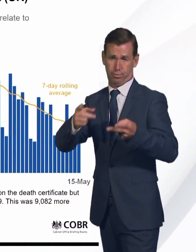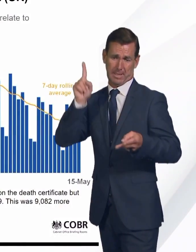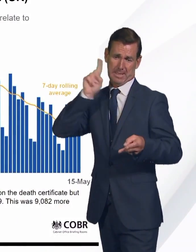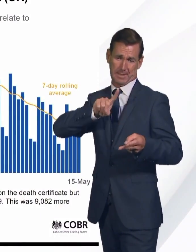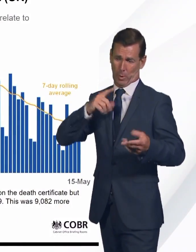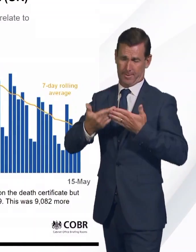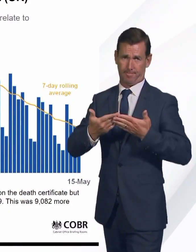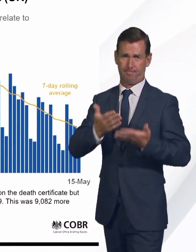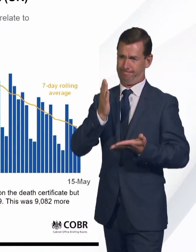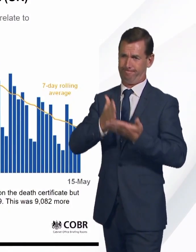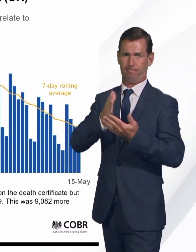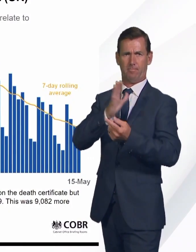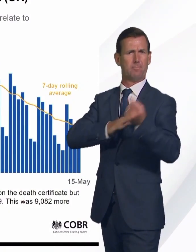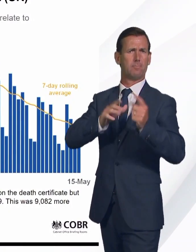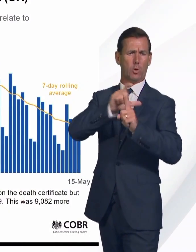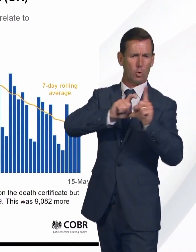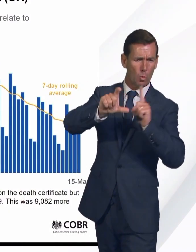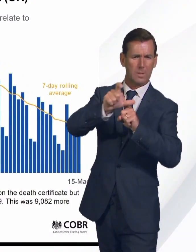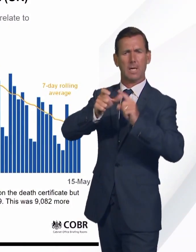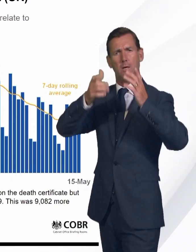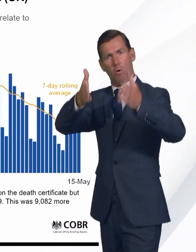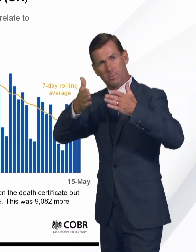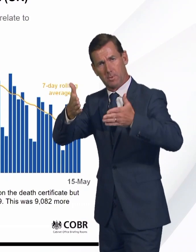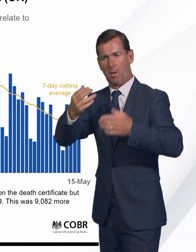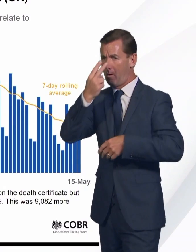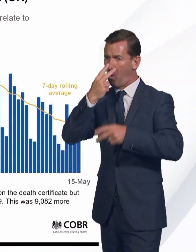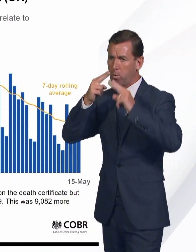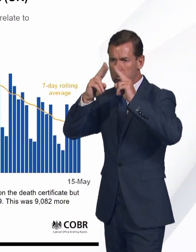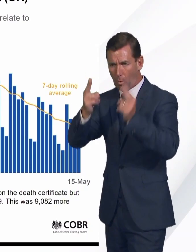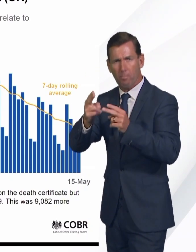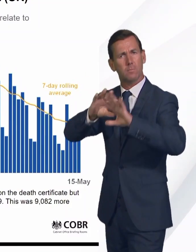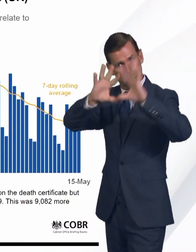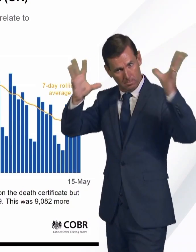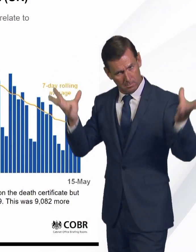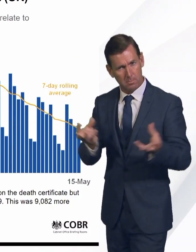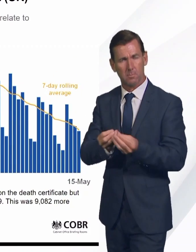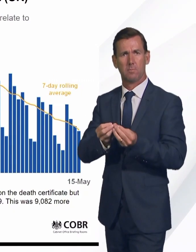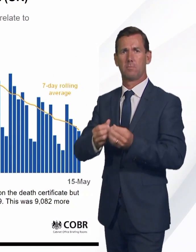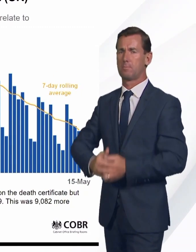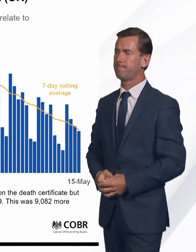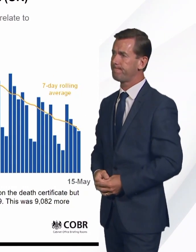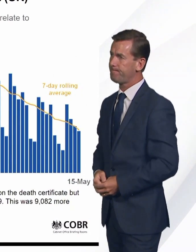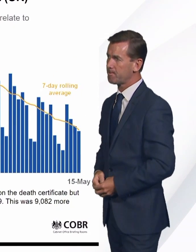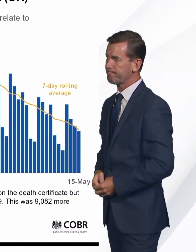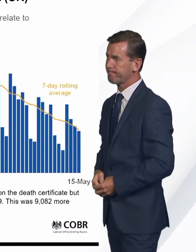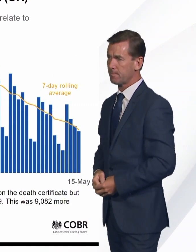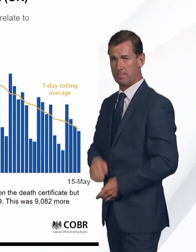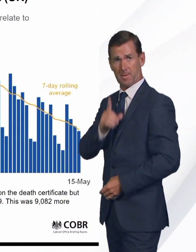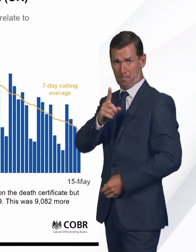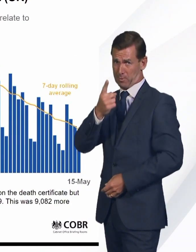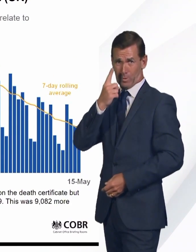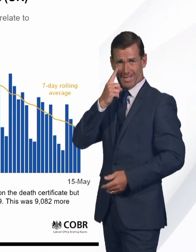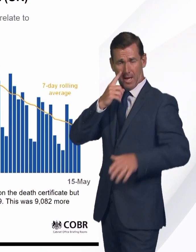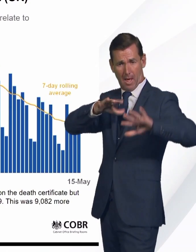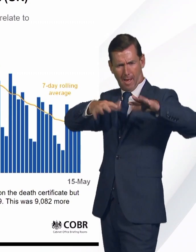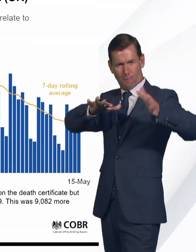Hours. These are across all our settings, not just the hospital settings. But again, you can see that the rolling average, which